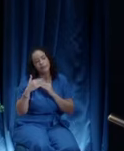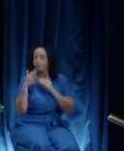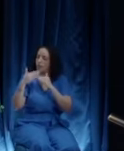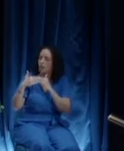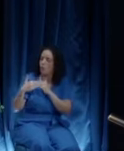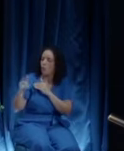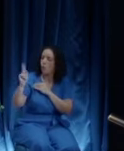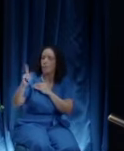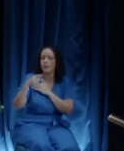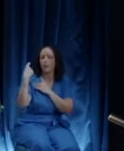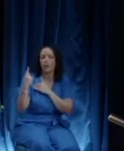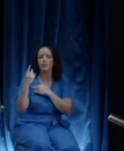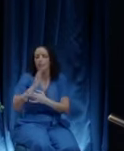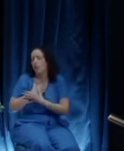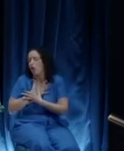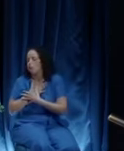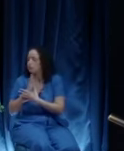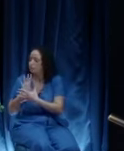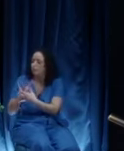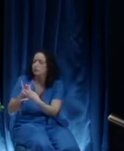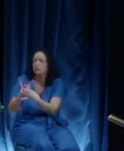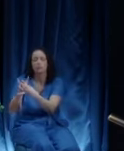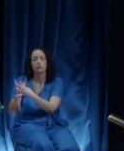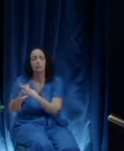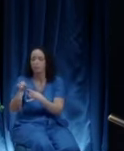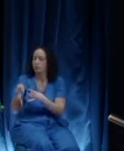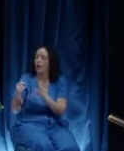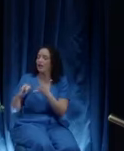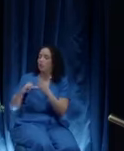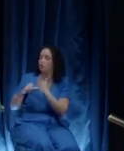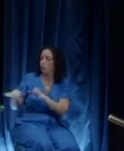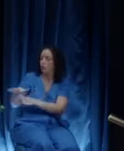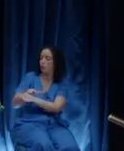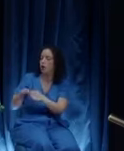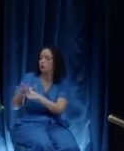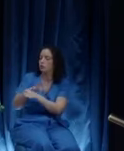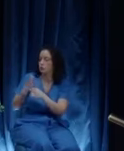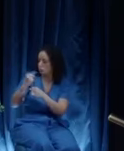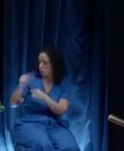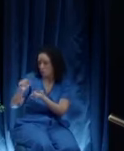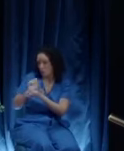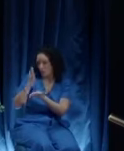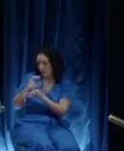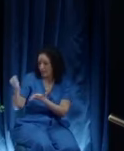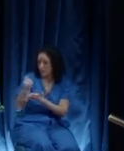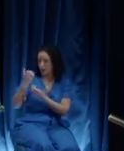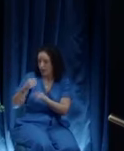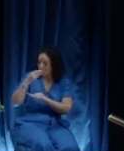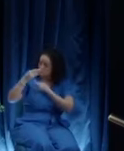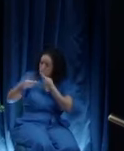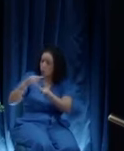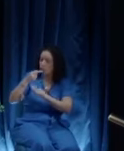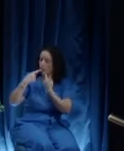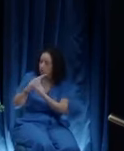told? Because we got George Villiers about 3 months ago, but I couldn't watch it. But do you think there are more who do deserve a story being told